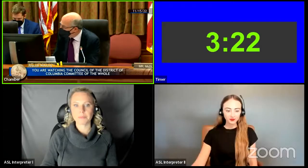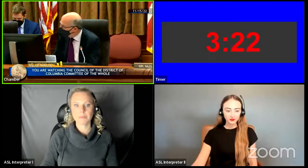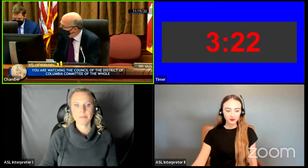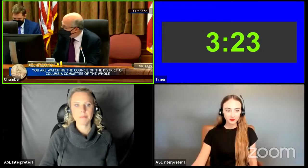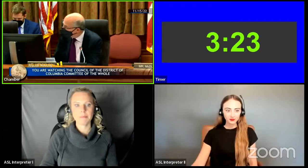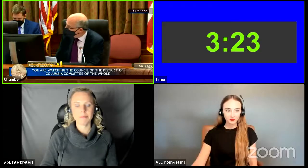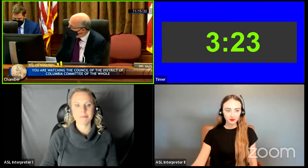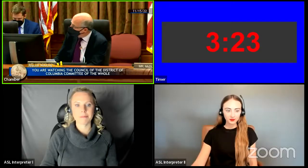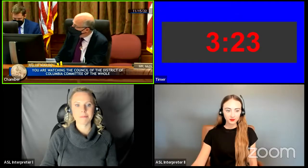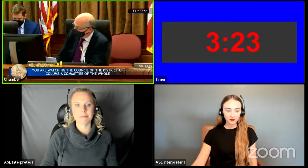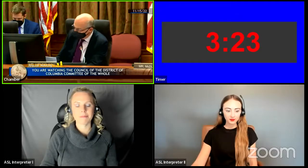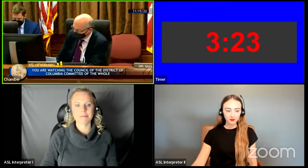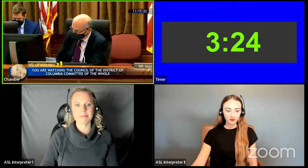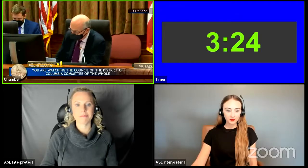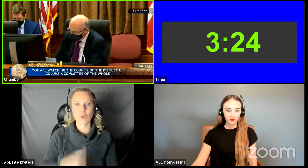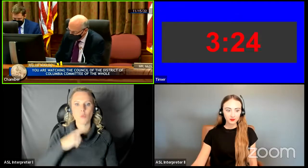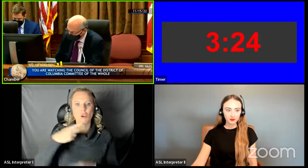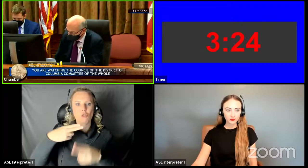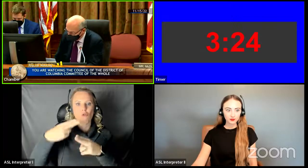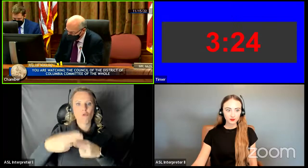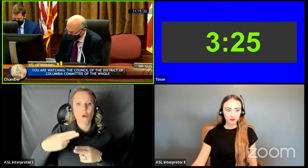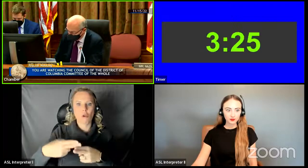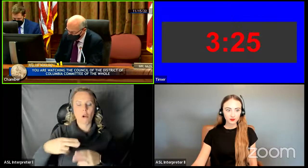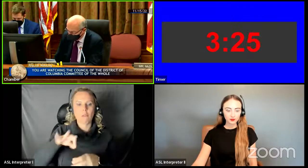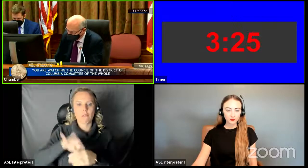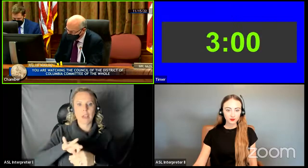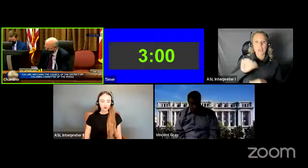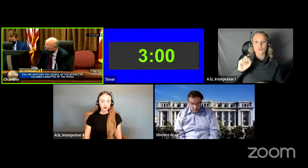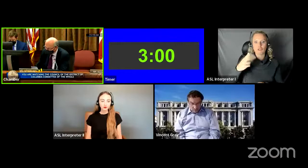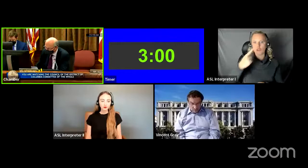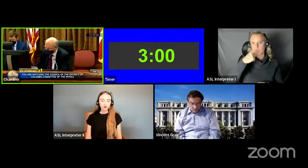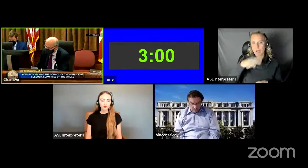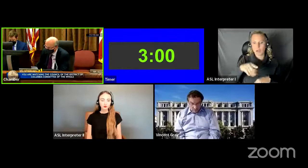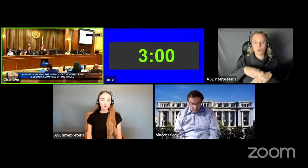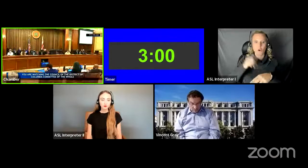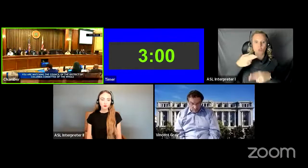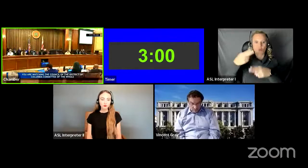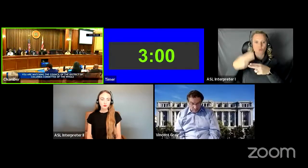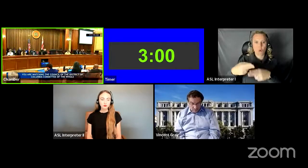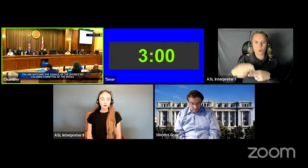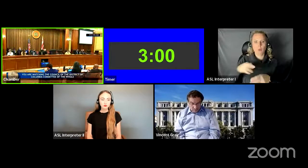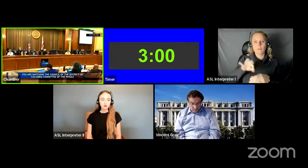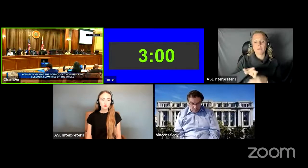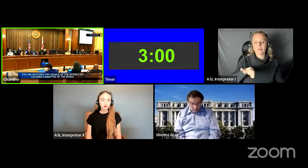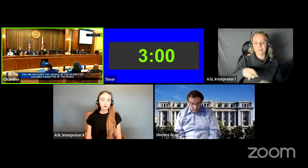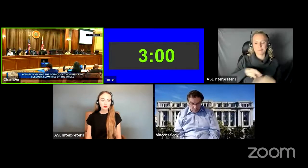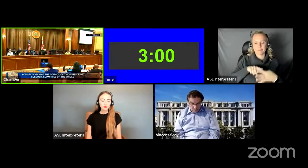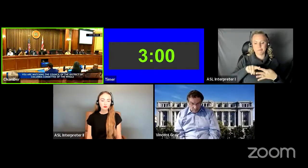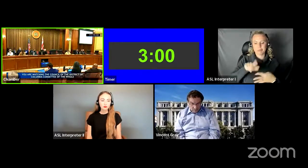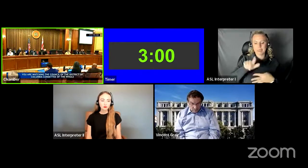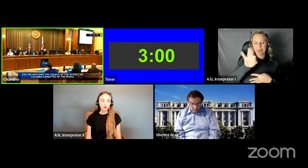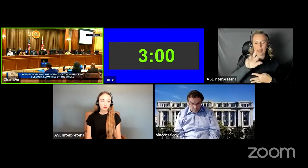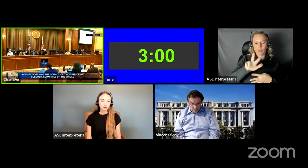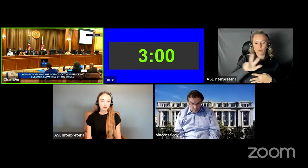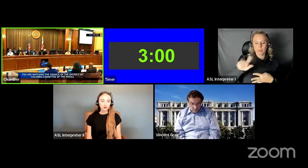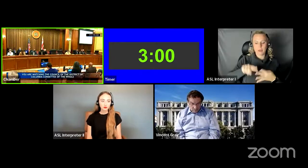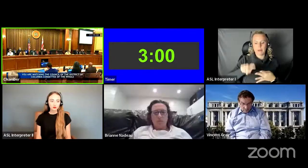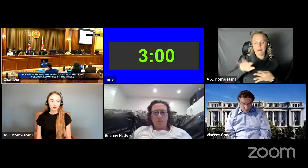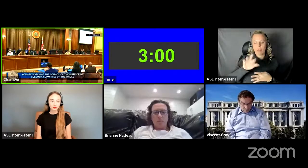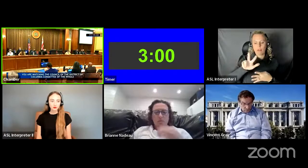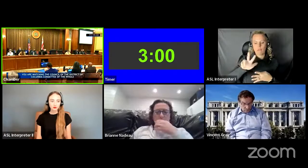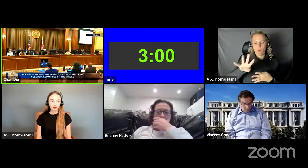We'll do one roll call vote. Mr. Cash, would you call the roll? The vote is on PRs 24-90,